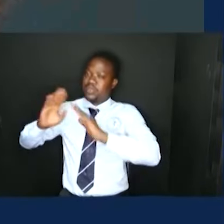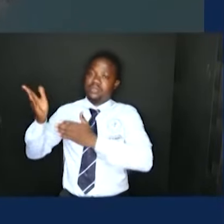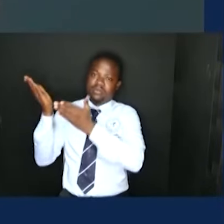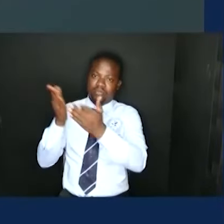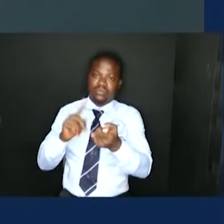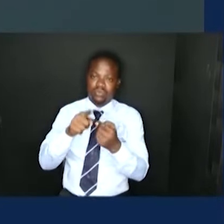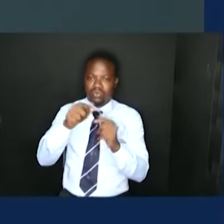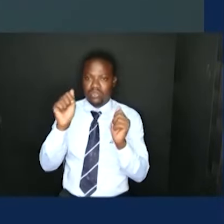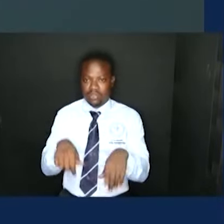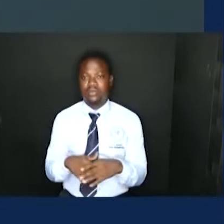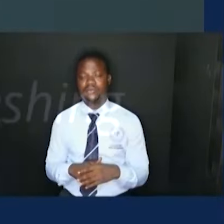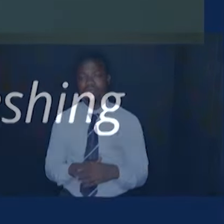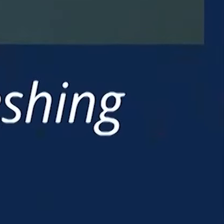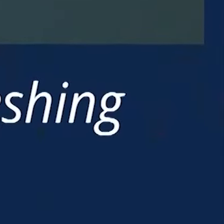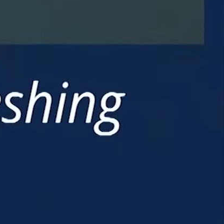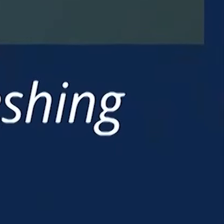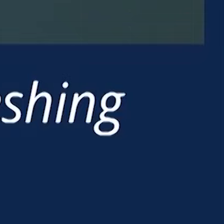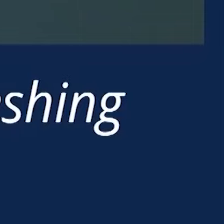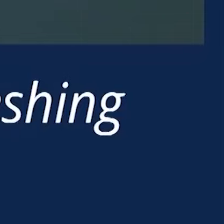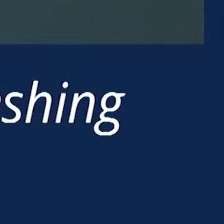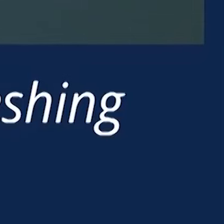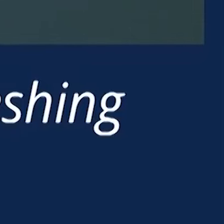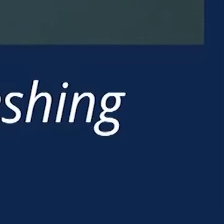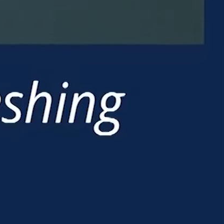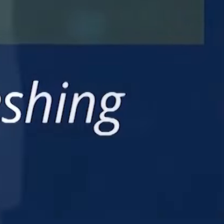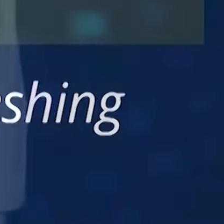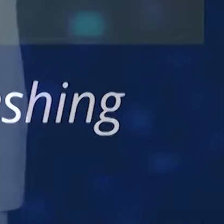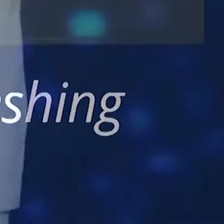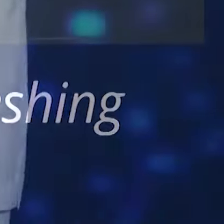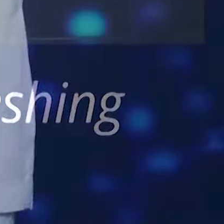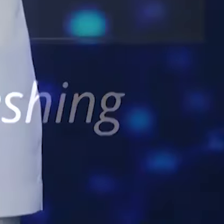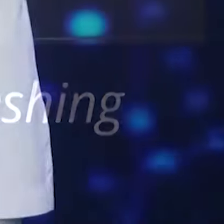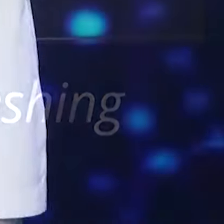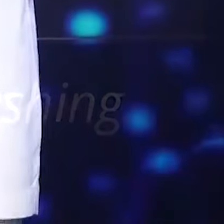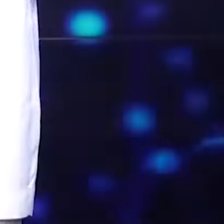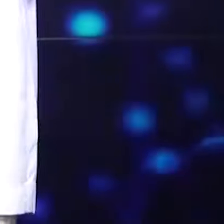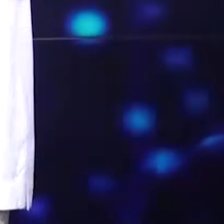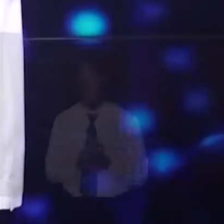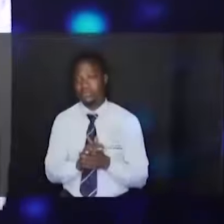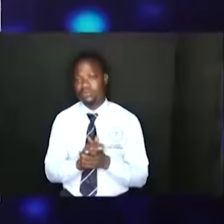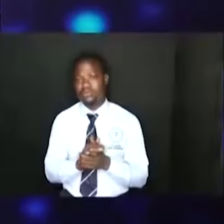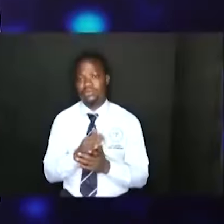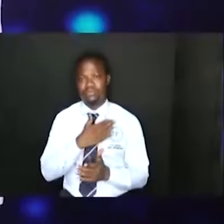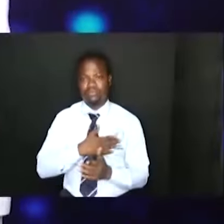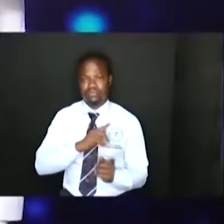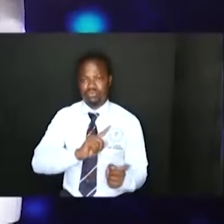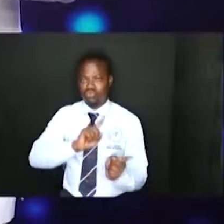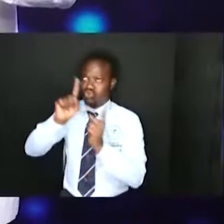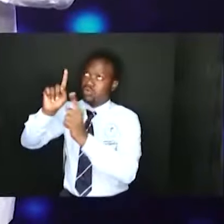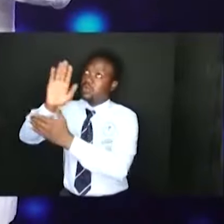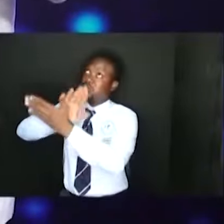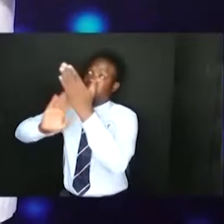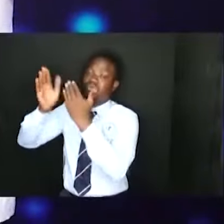above. My interest this evening is just one. Let us go before God.